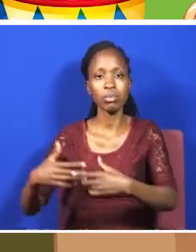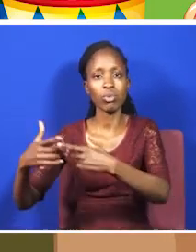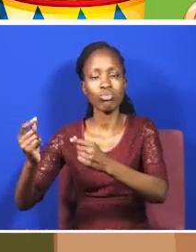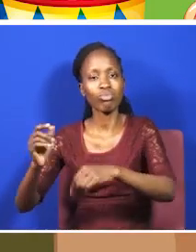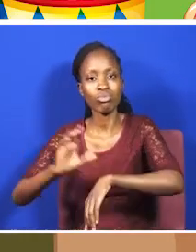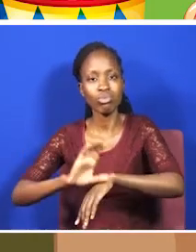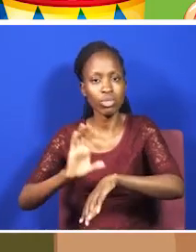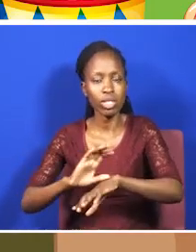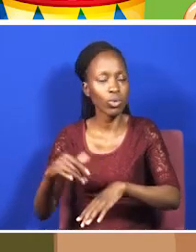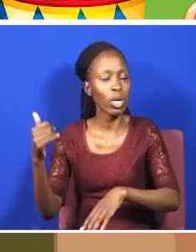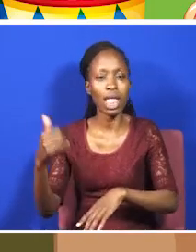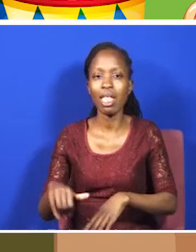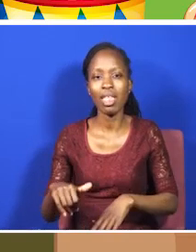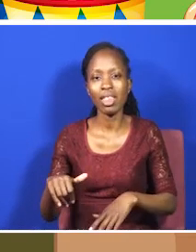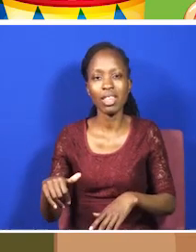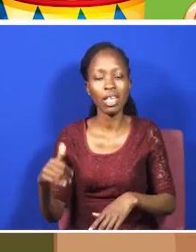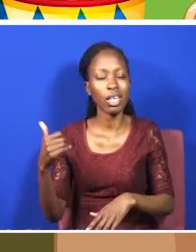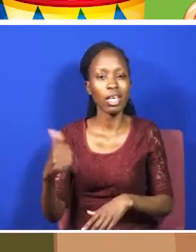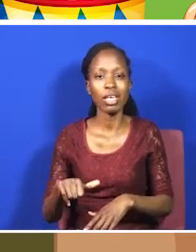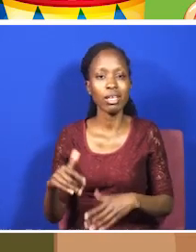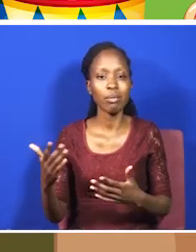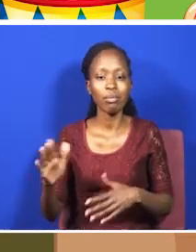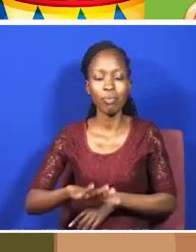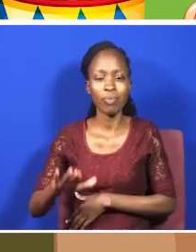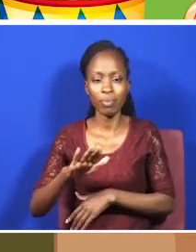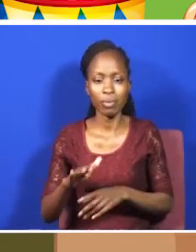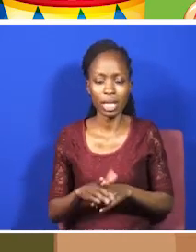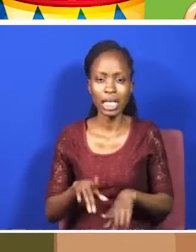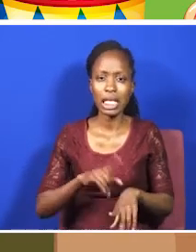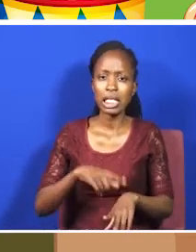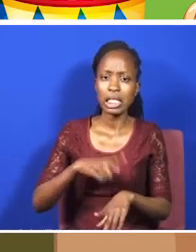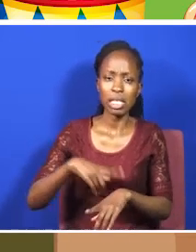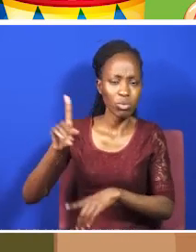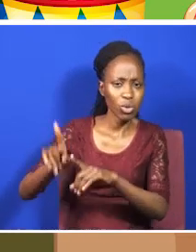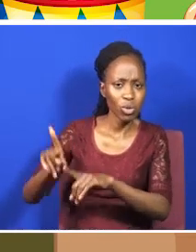traveled, whether to go to church or anywhere?